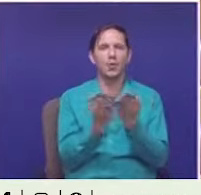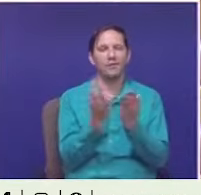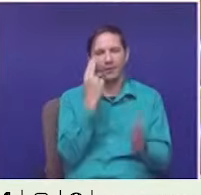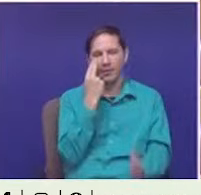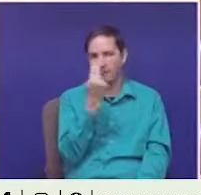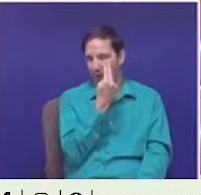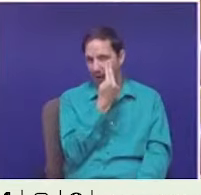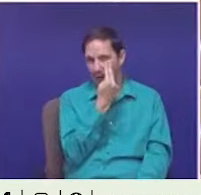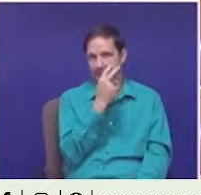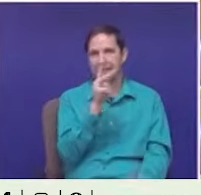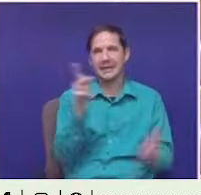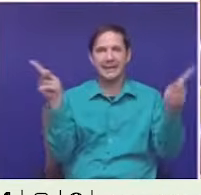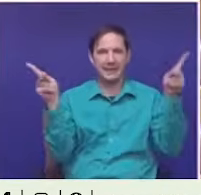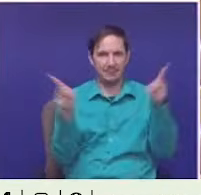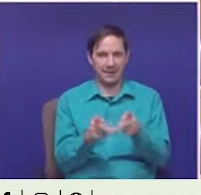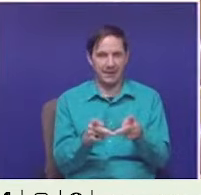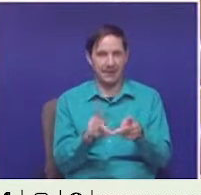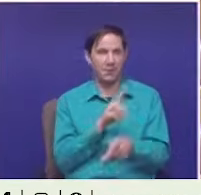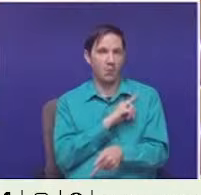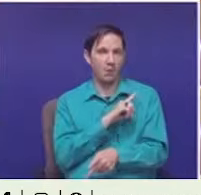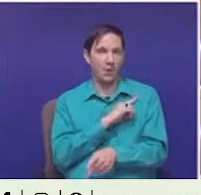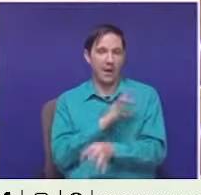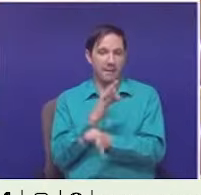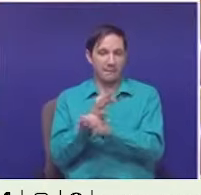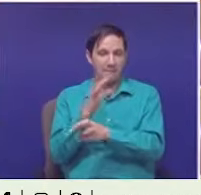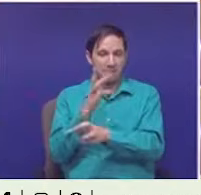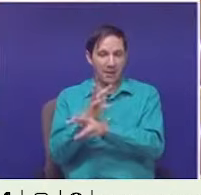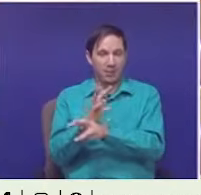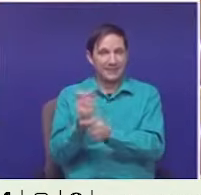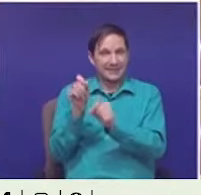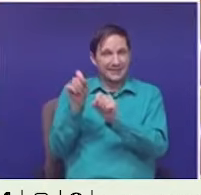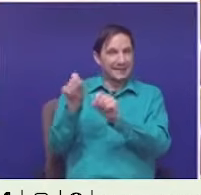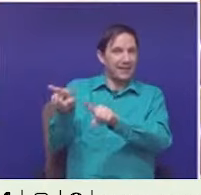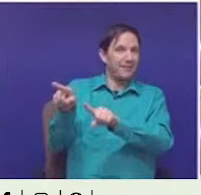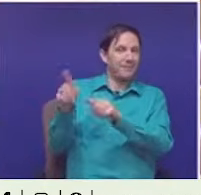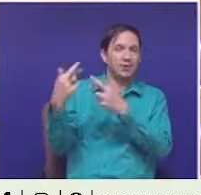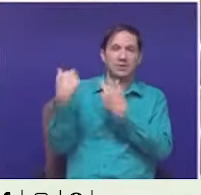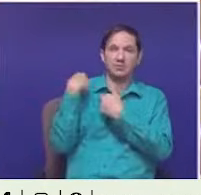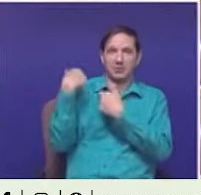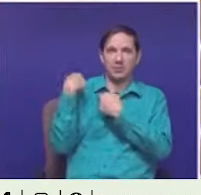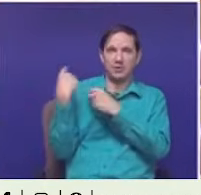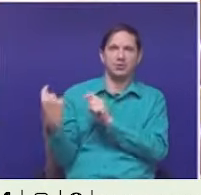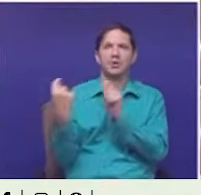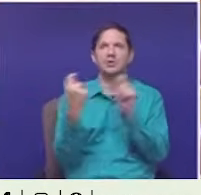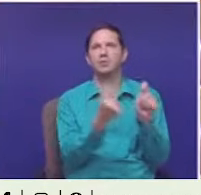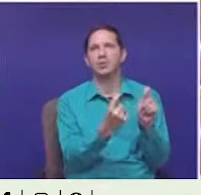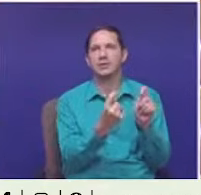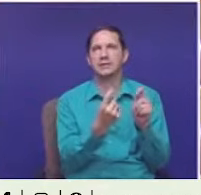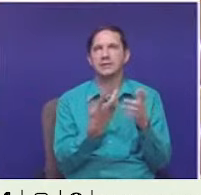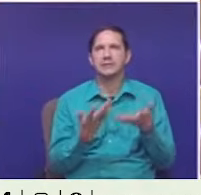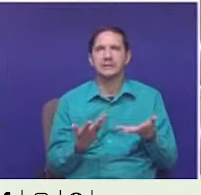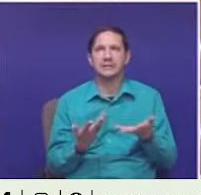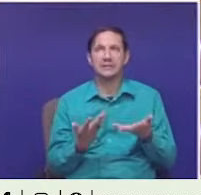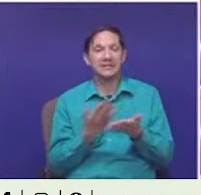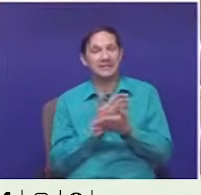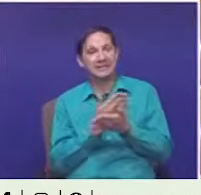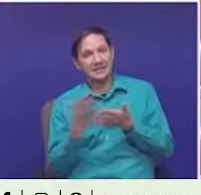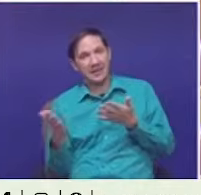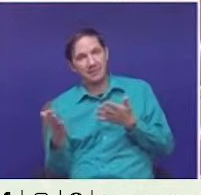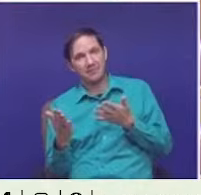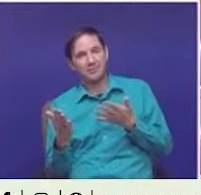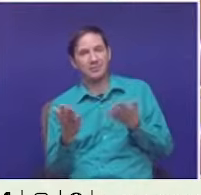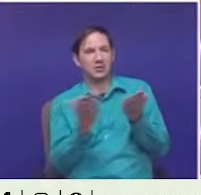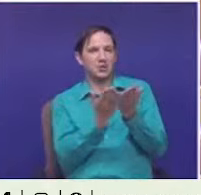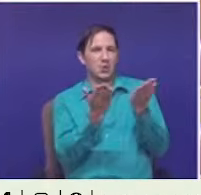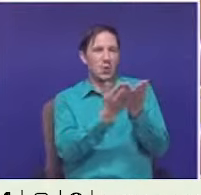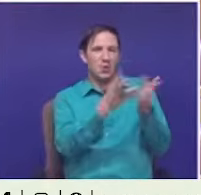to source their own transport to transport their children to school, with some of them having to choose to withdraw their children